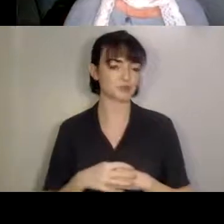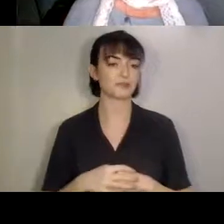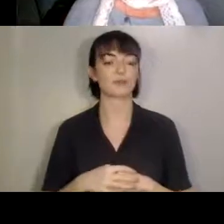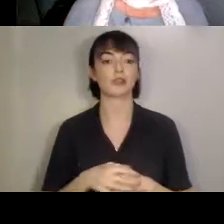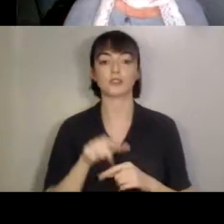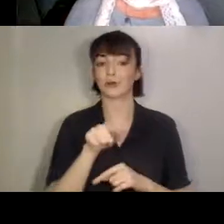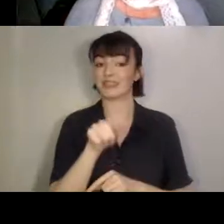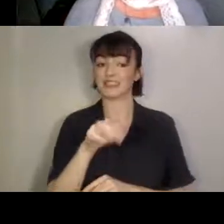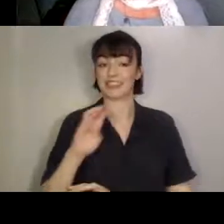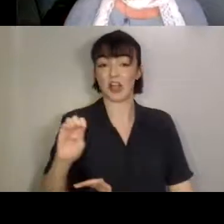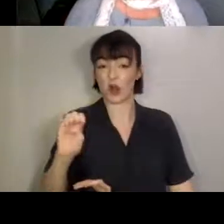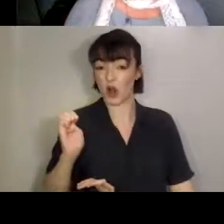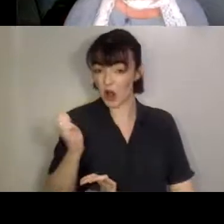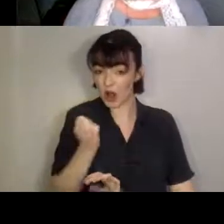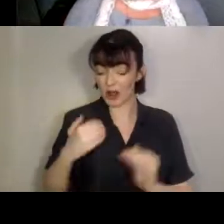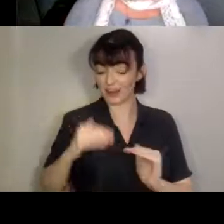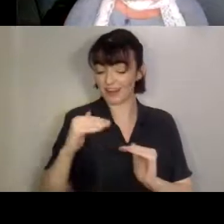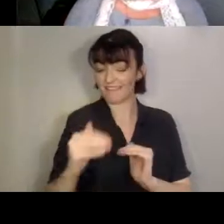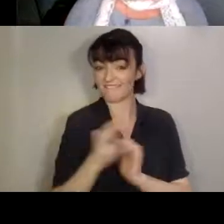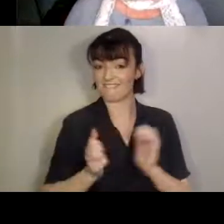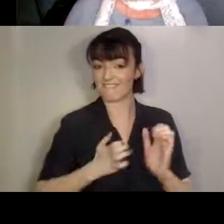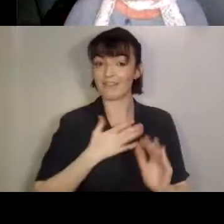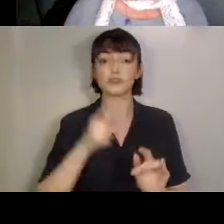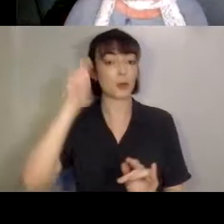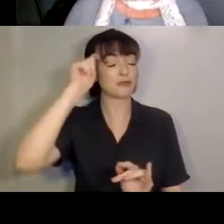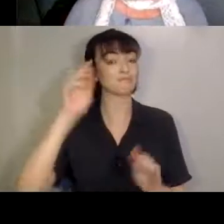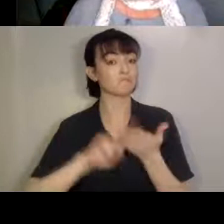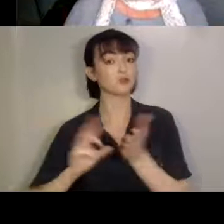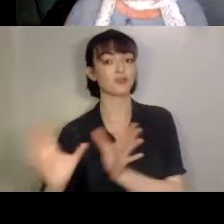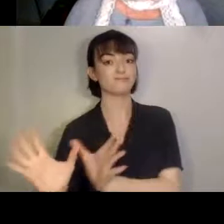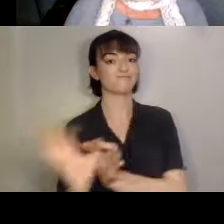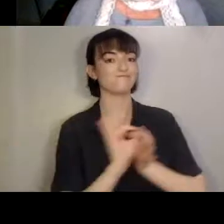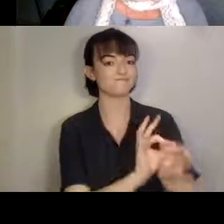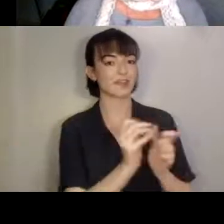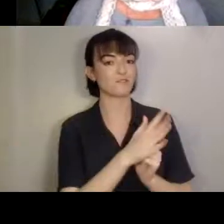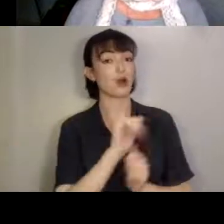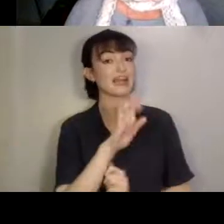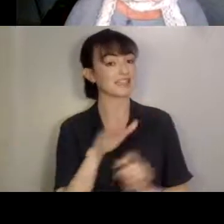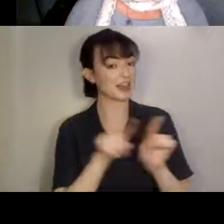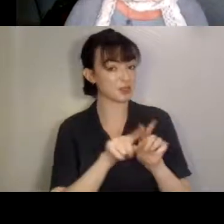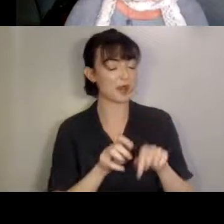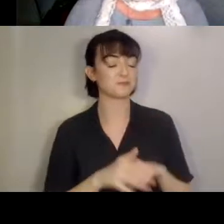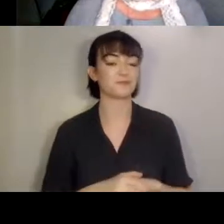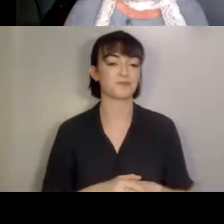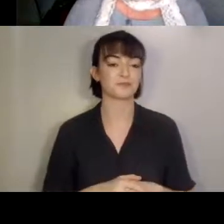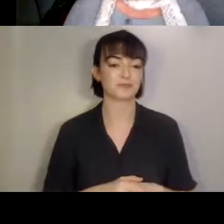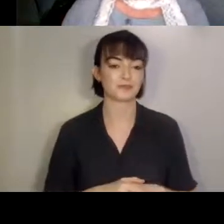early stage, I think this is very, very applicable to Irish Sign Language.